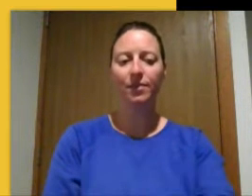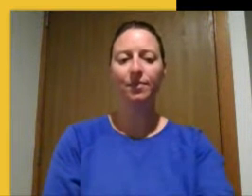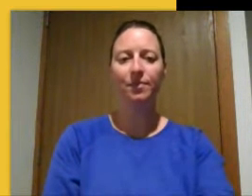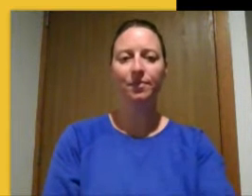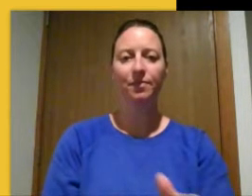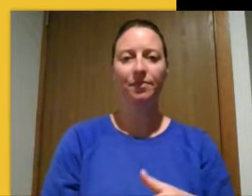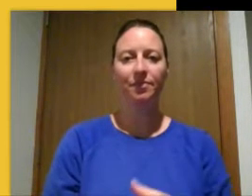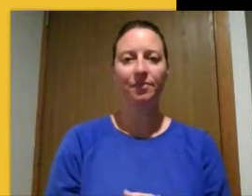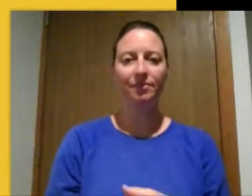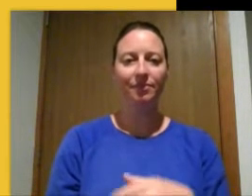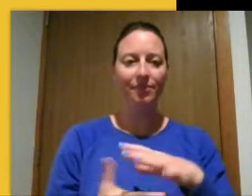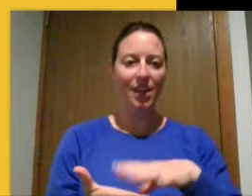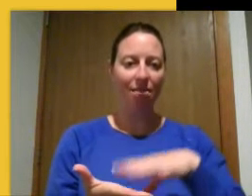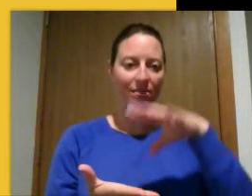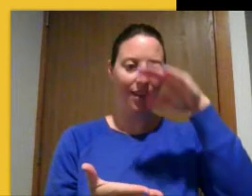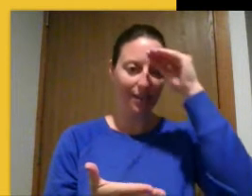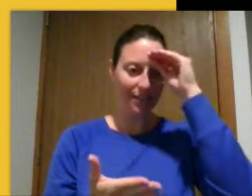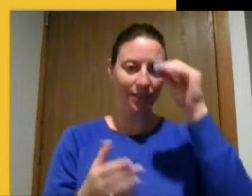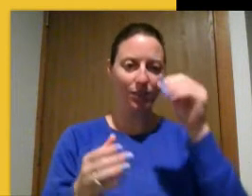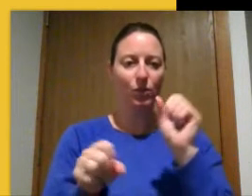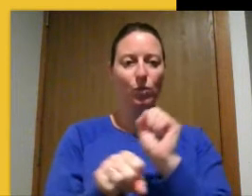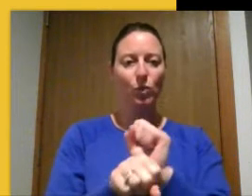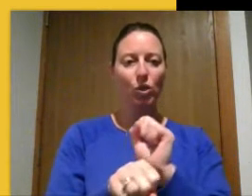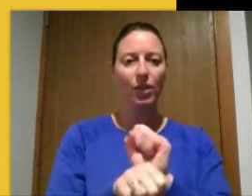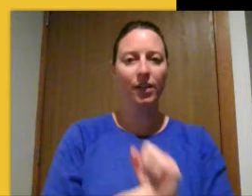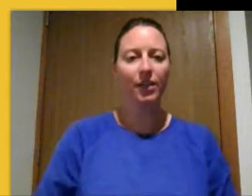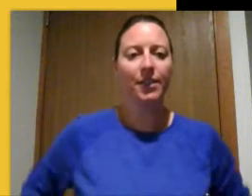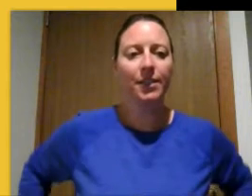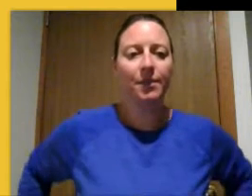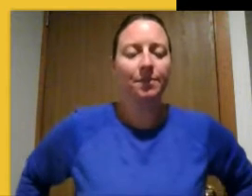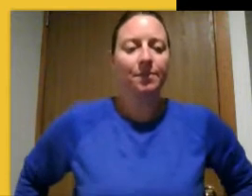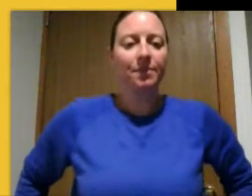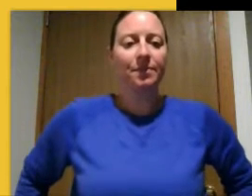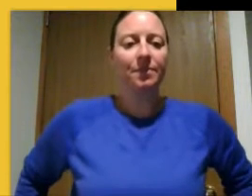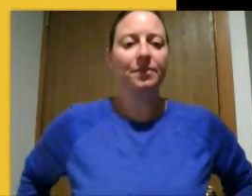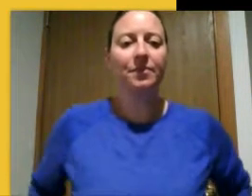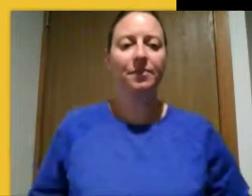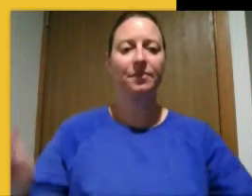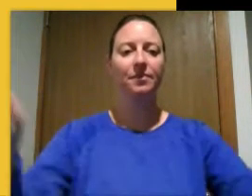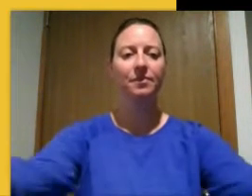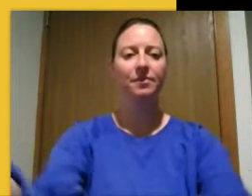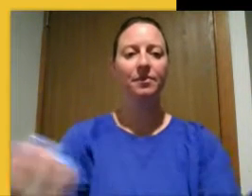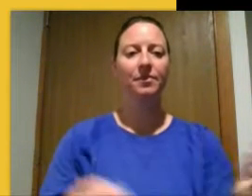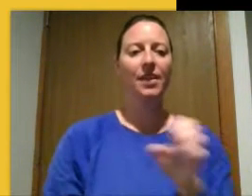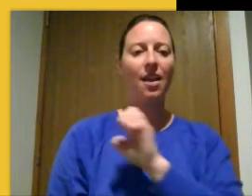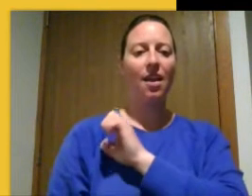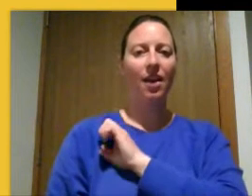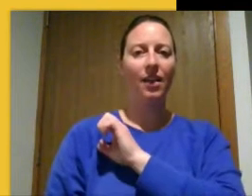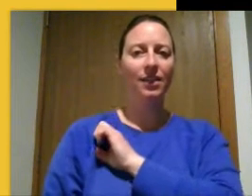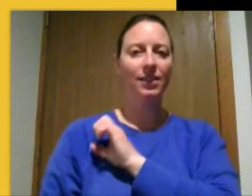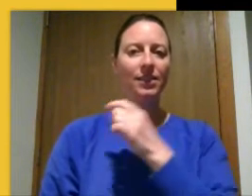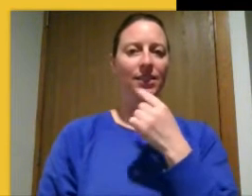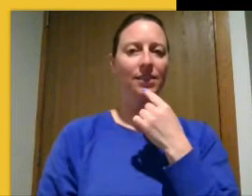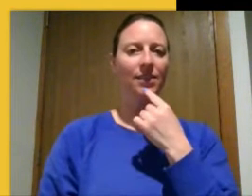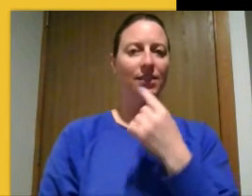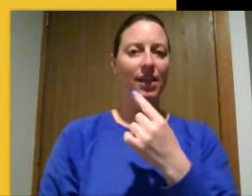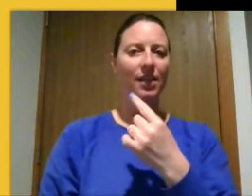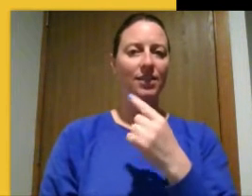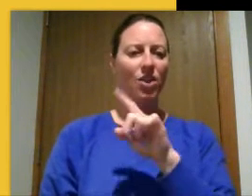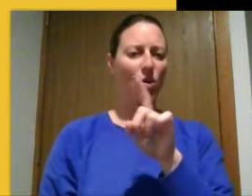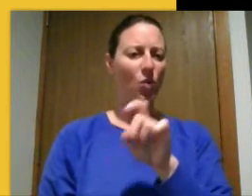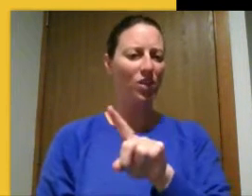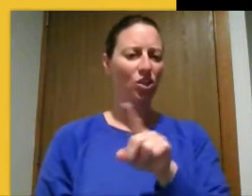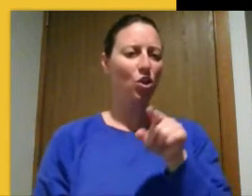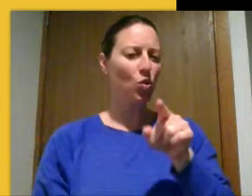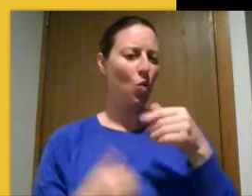Here is your lesson check. The first word problem says, Elsie says the question, do you have